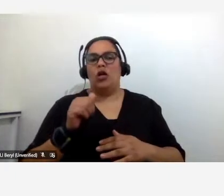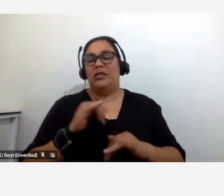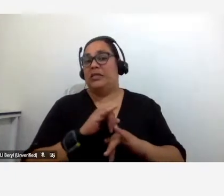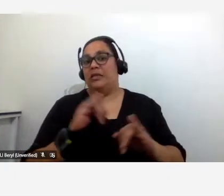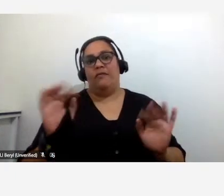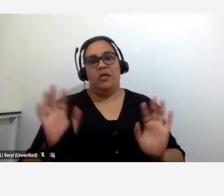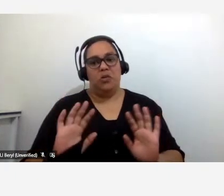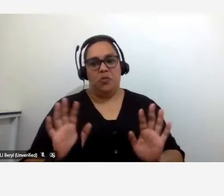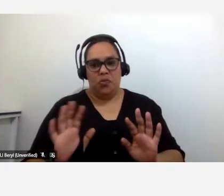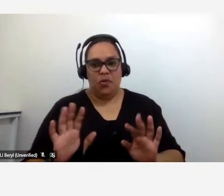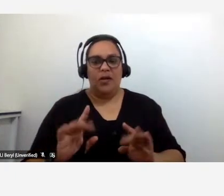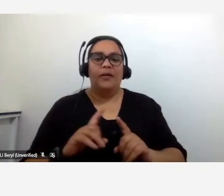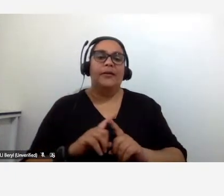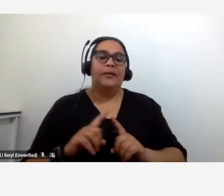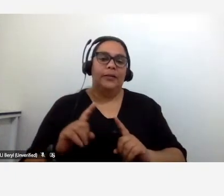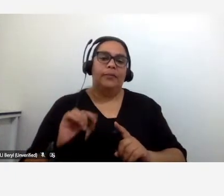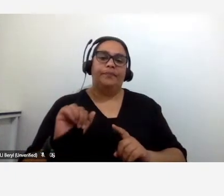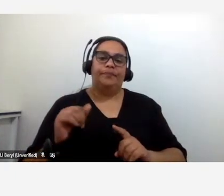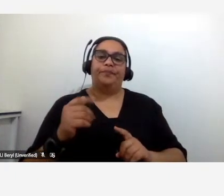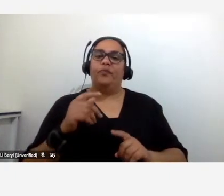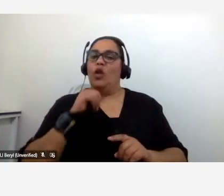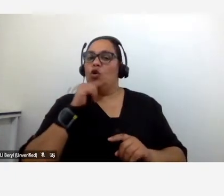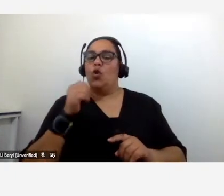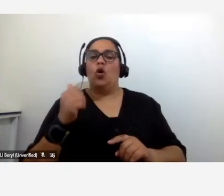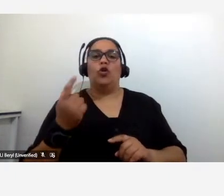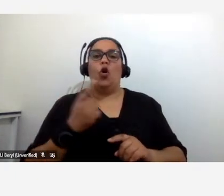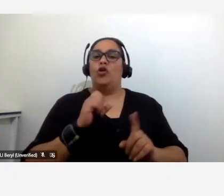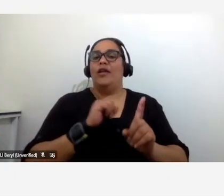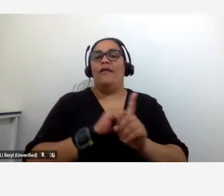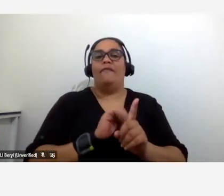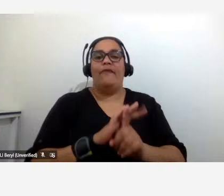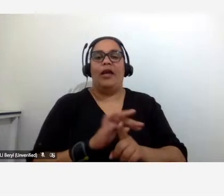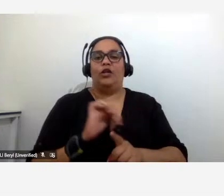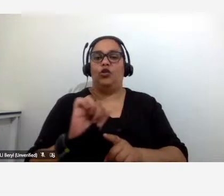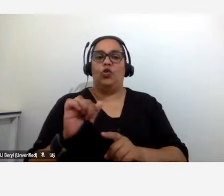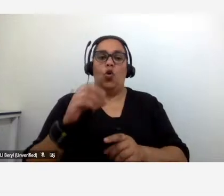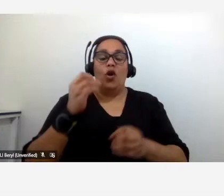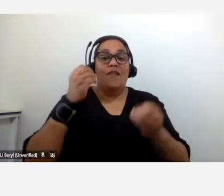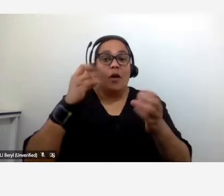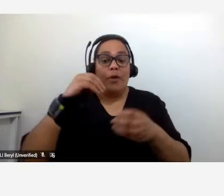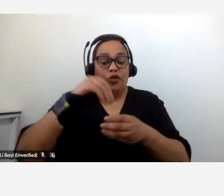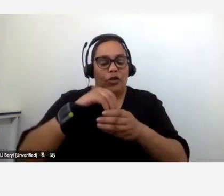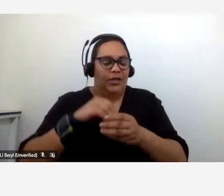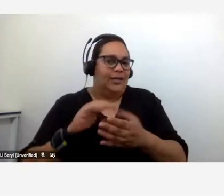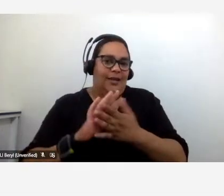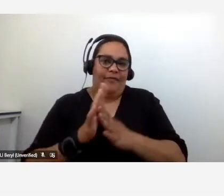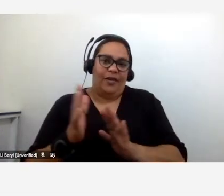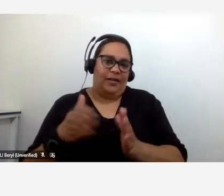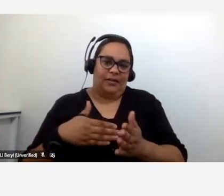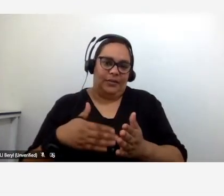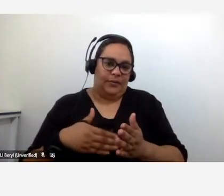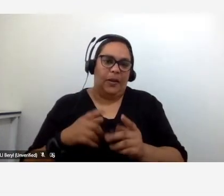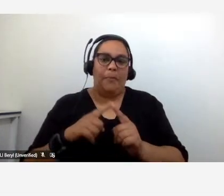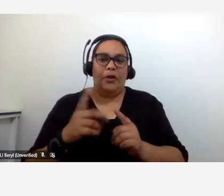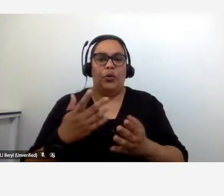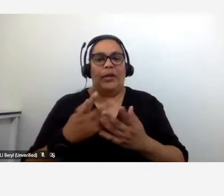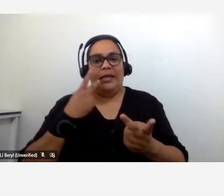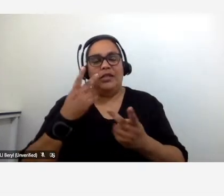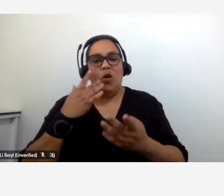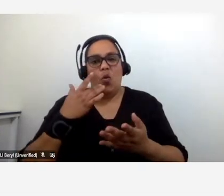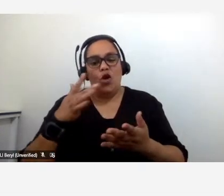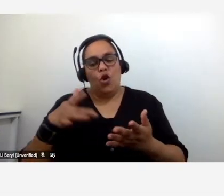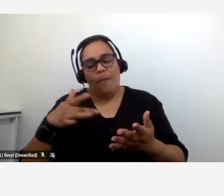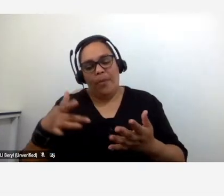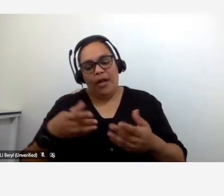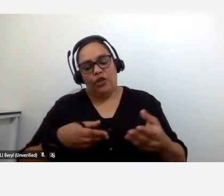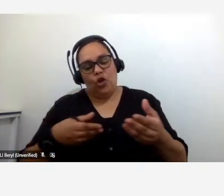severe. And it didn't also affect the information in it. But one can just see when you page through